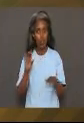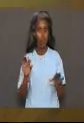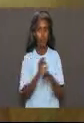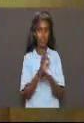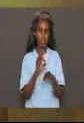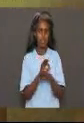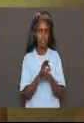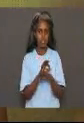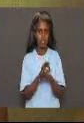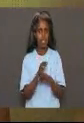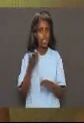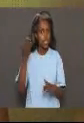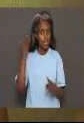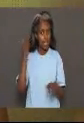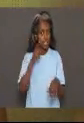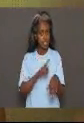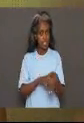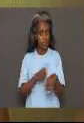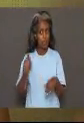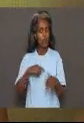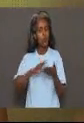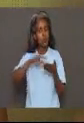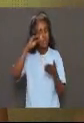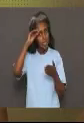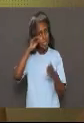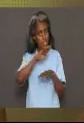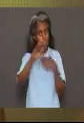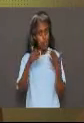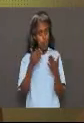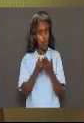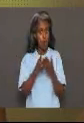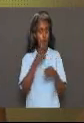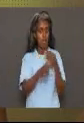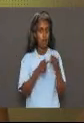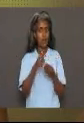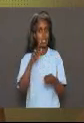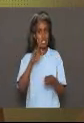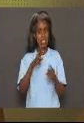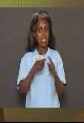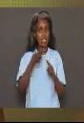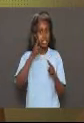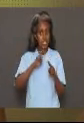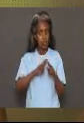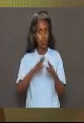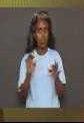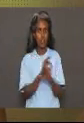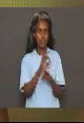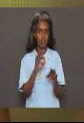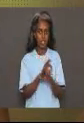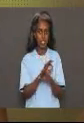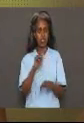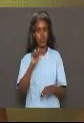cofunctions. Last time, we learned all about the three reciprocal functions